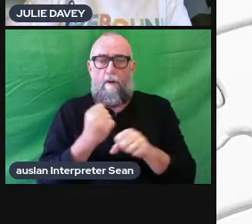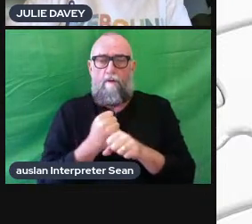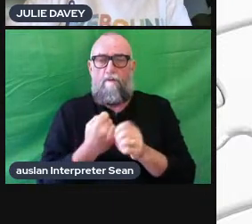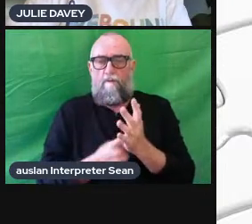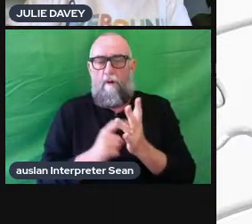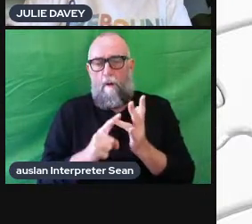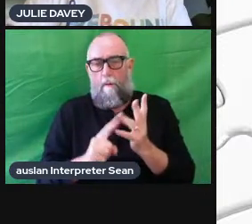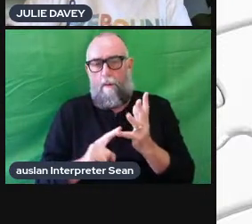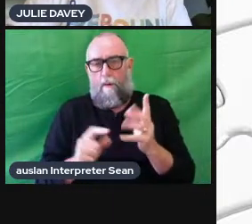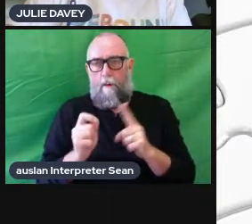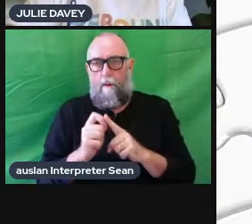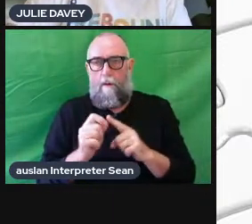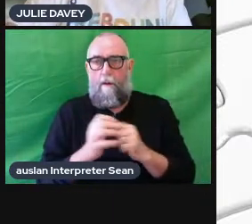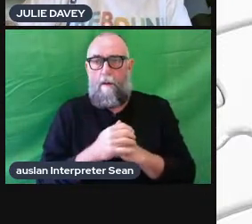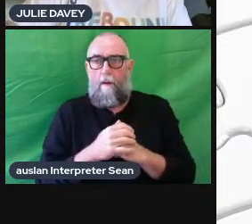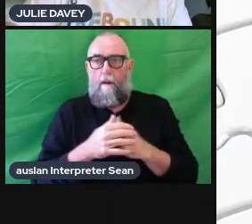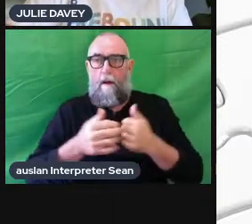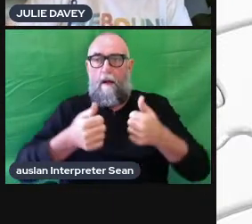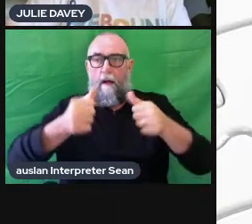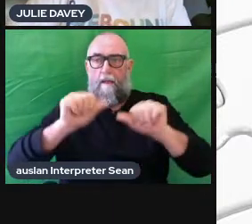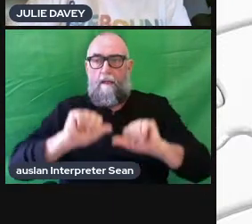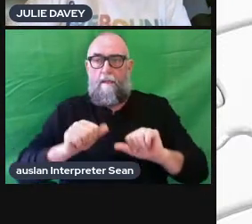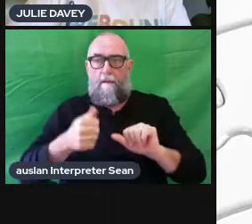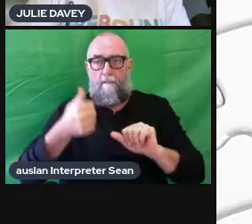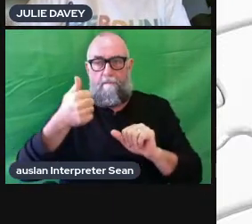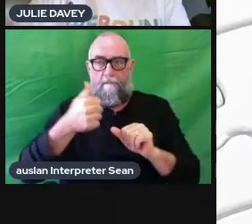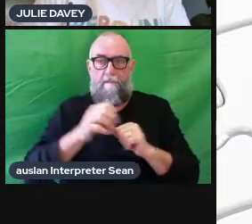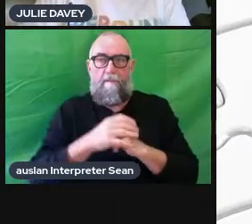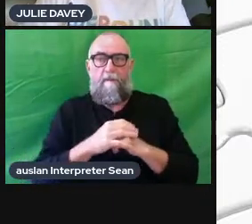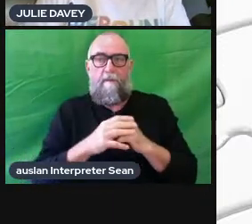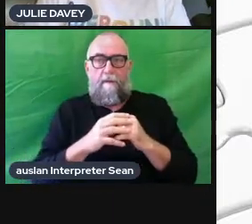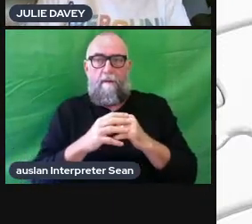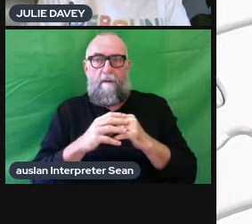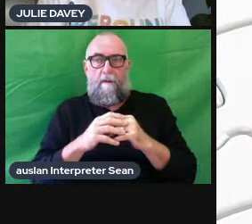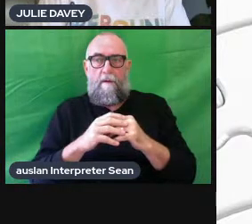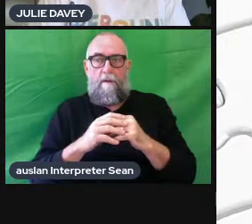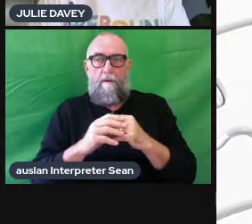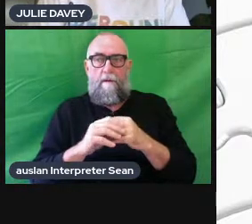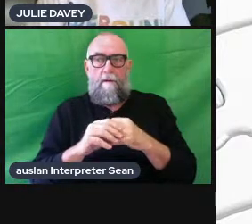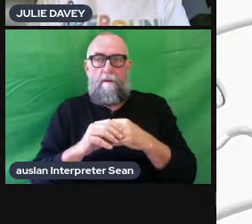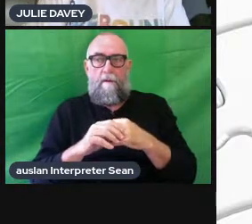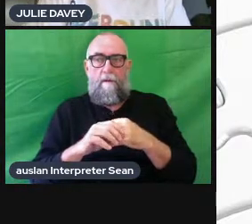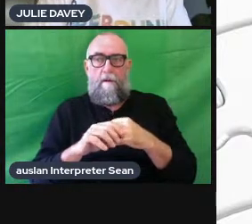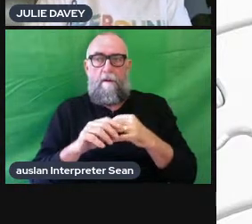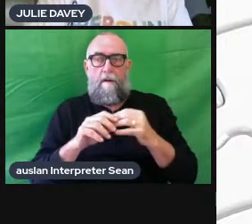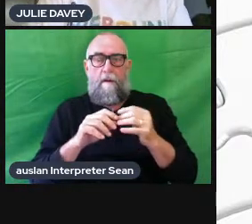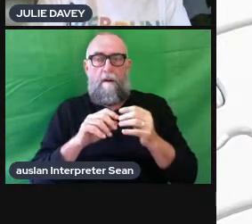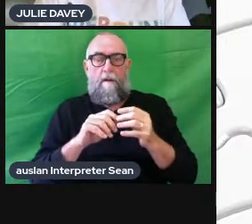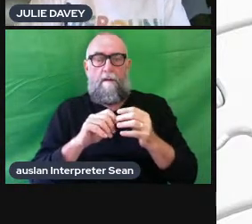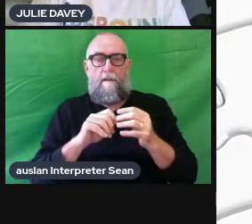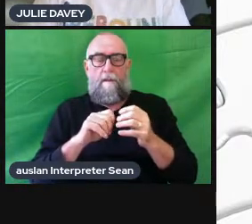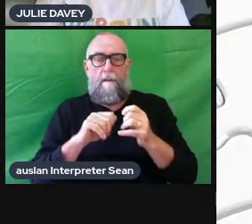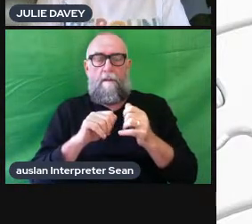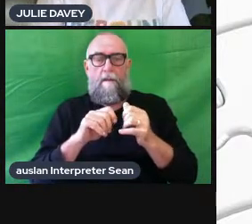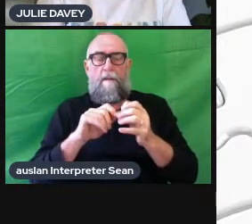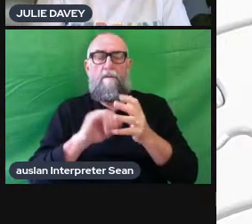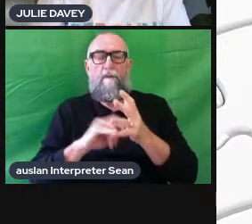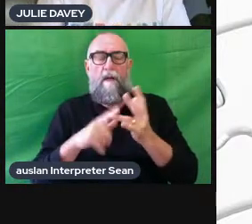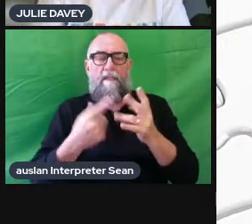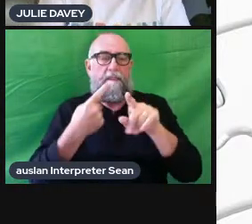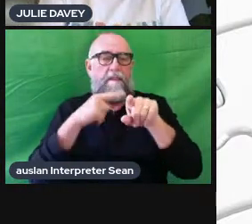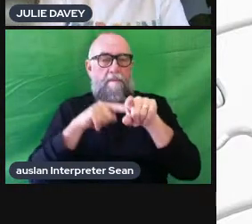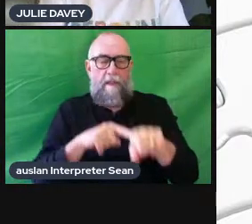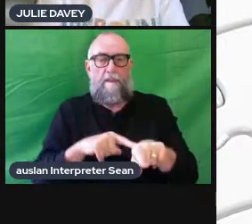group, and that was a very helpful way of us processing information or getting feedback and opinions in